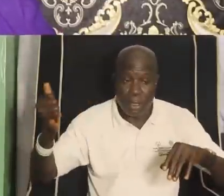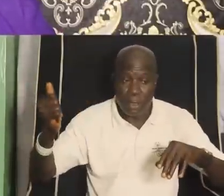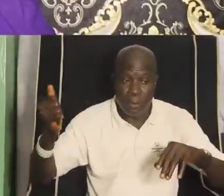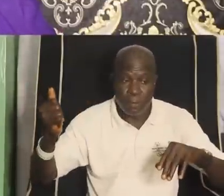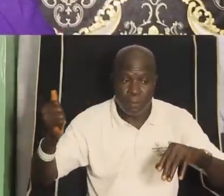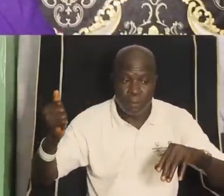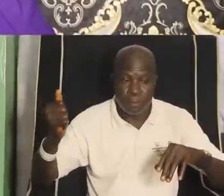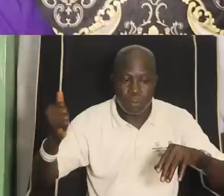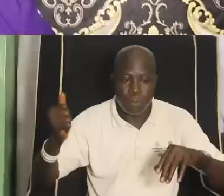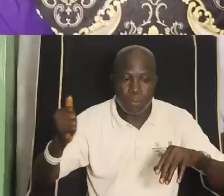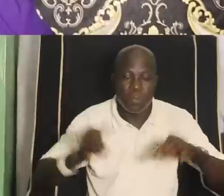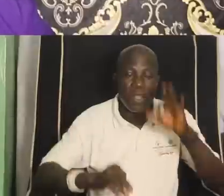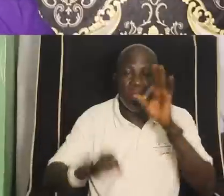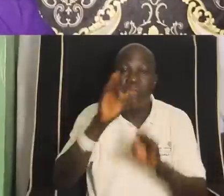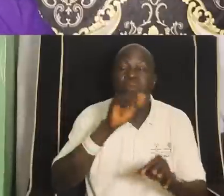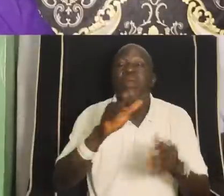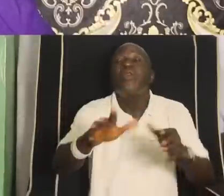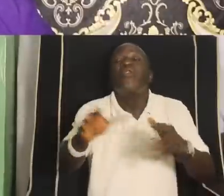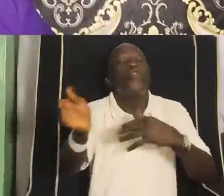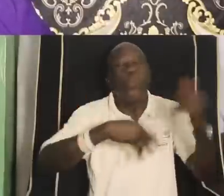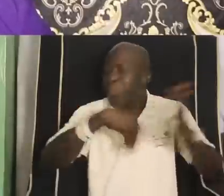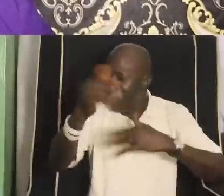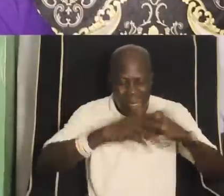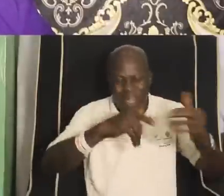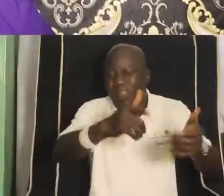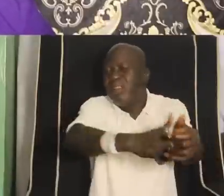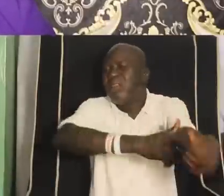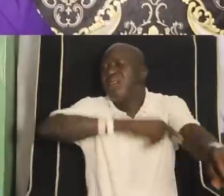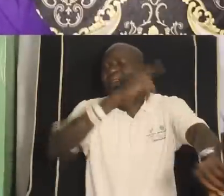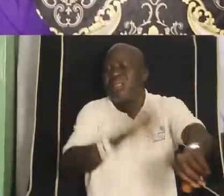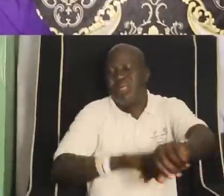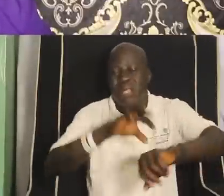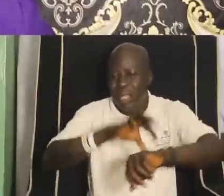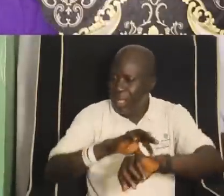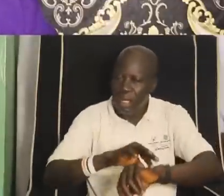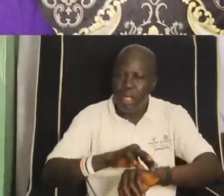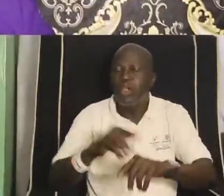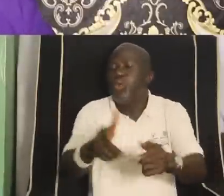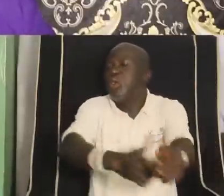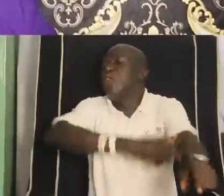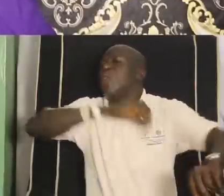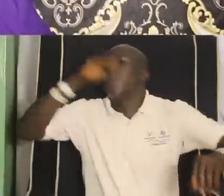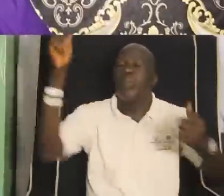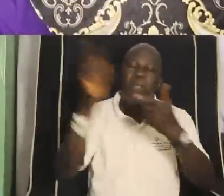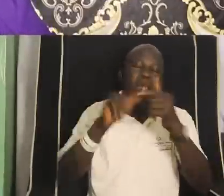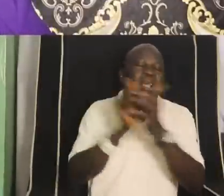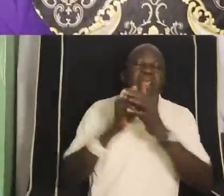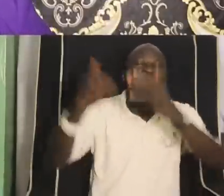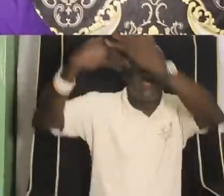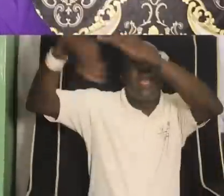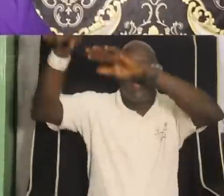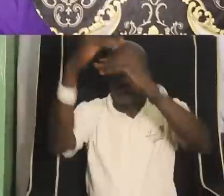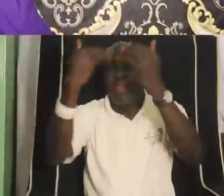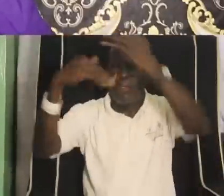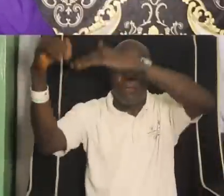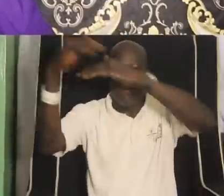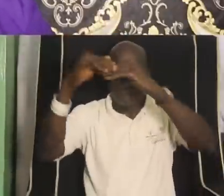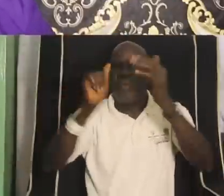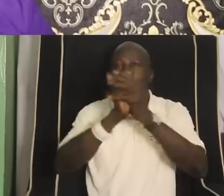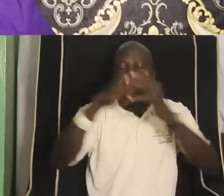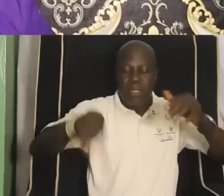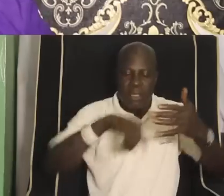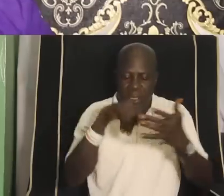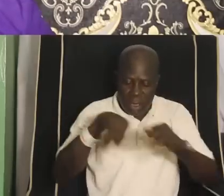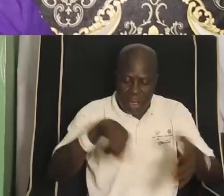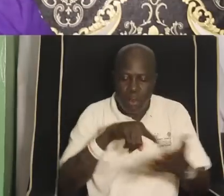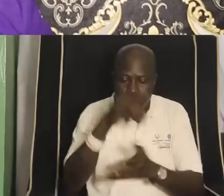forget. Hey. No matter how tired you will be on earth, how will you bear? Abaddon. Live longer than then in heaven.